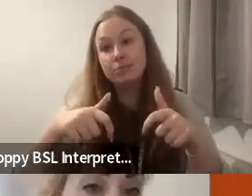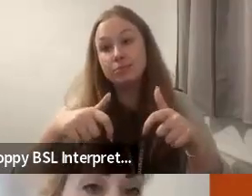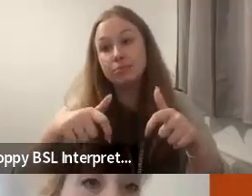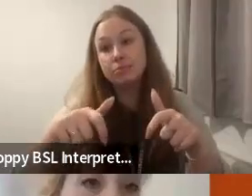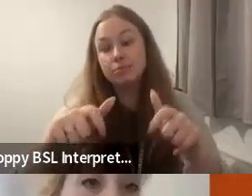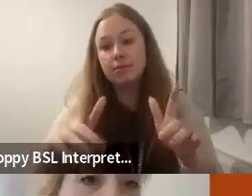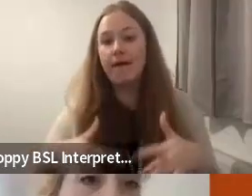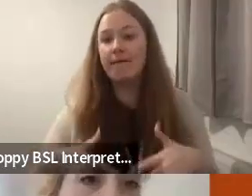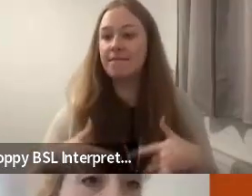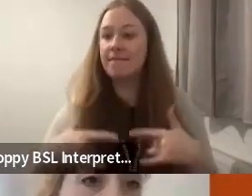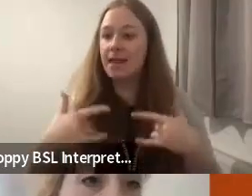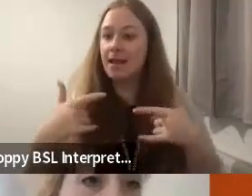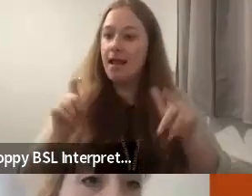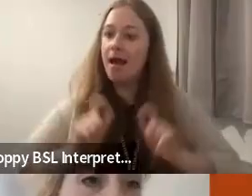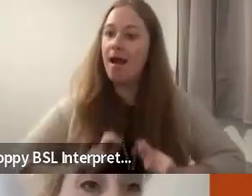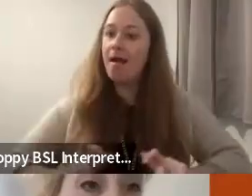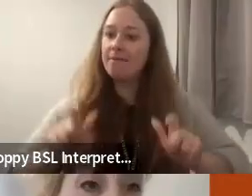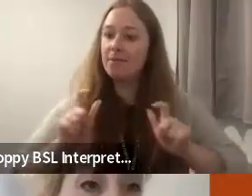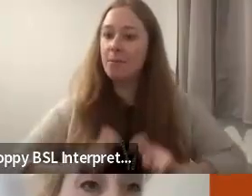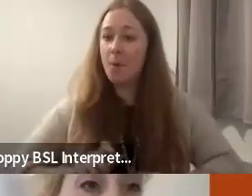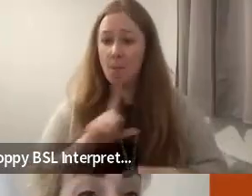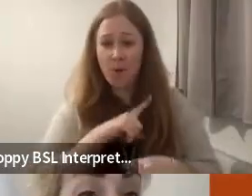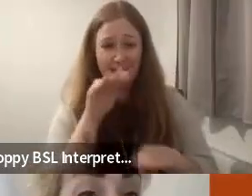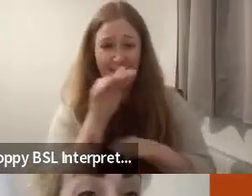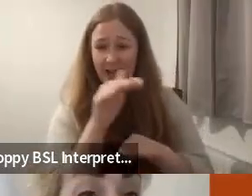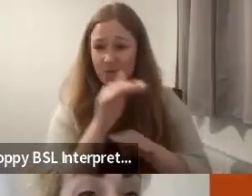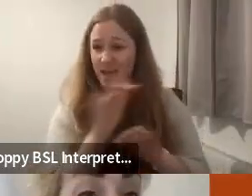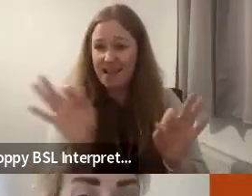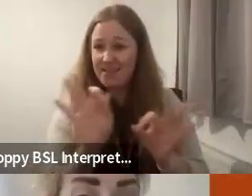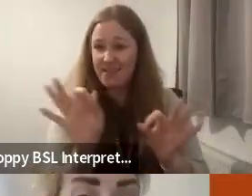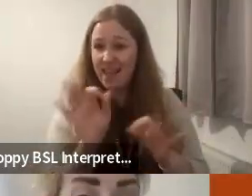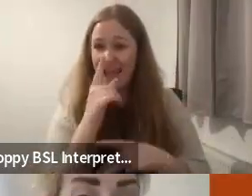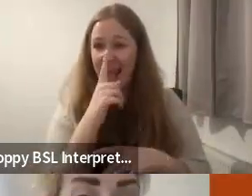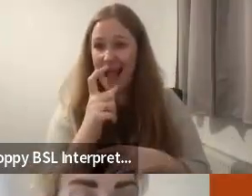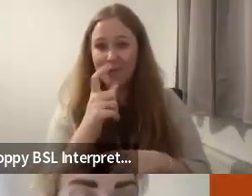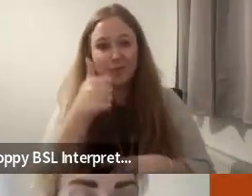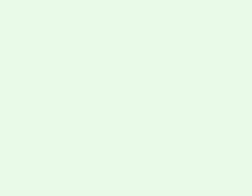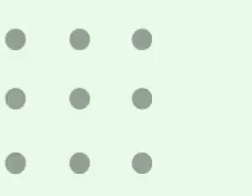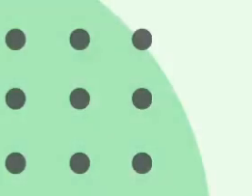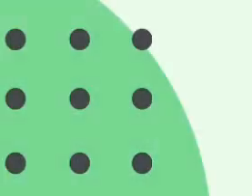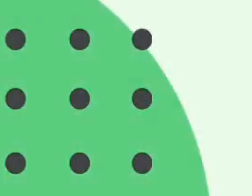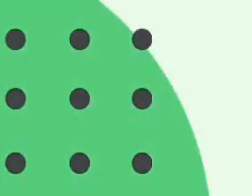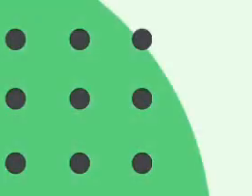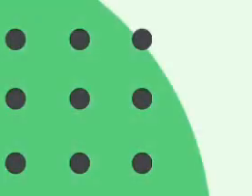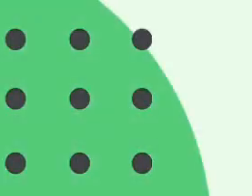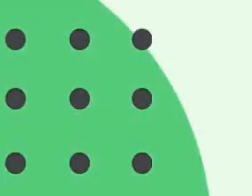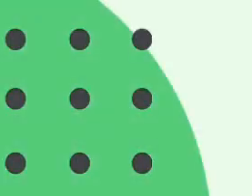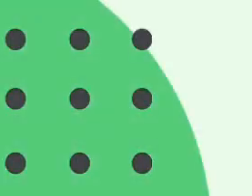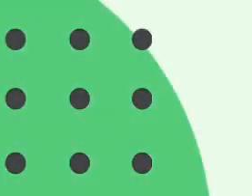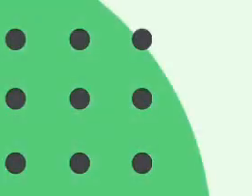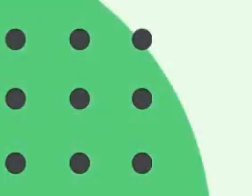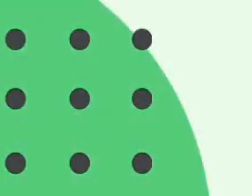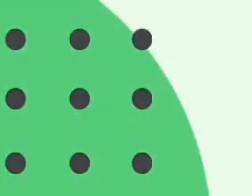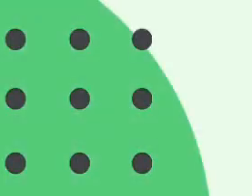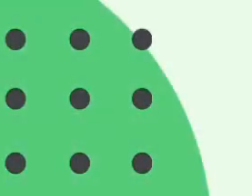hear, as opposed to the unpredictability of the road noise.